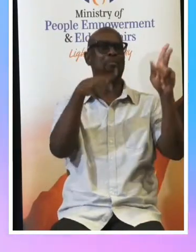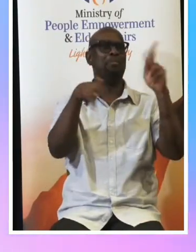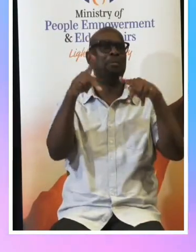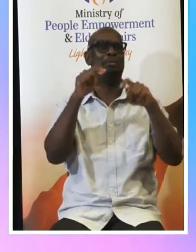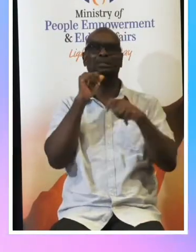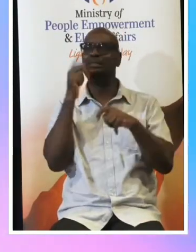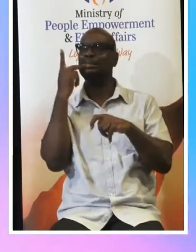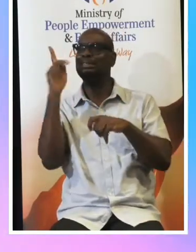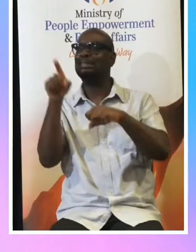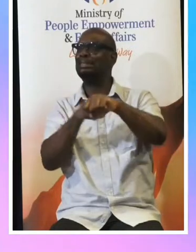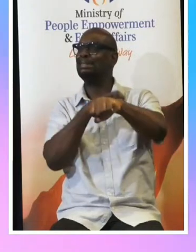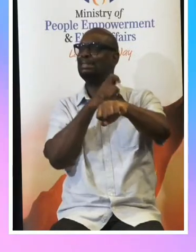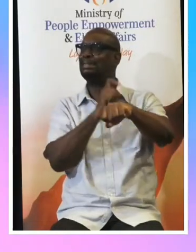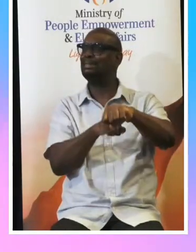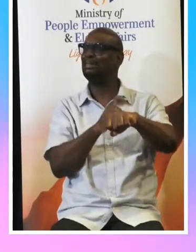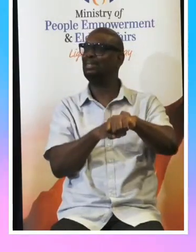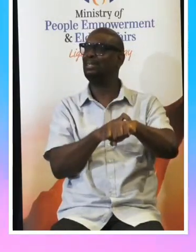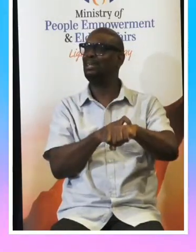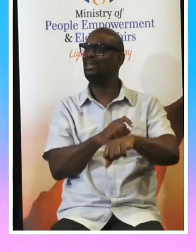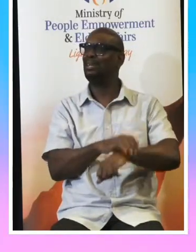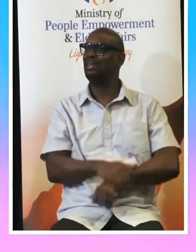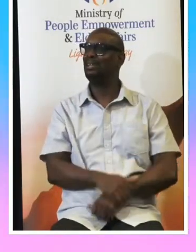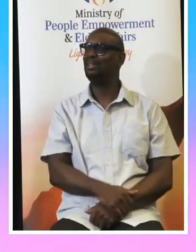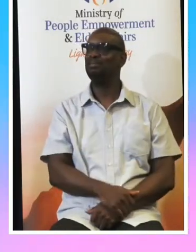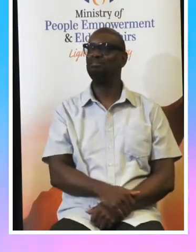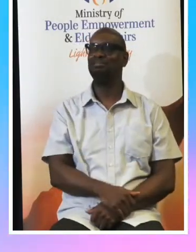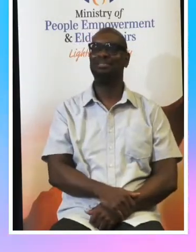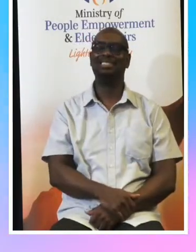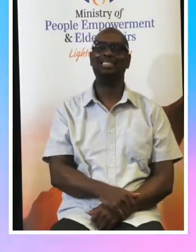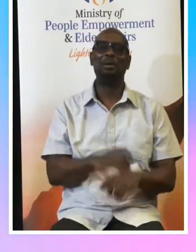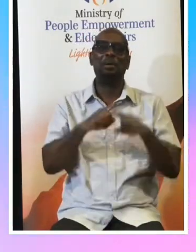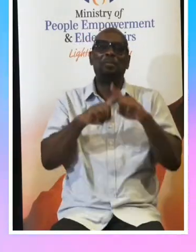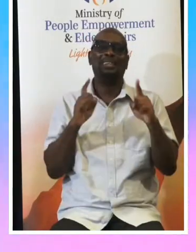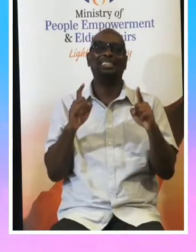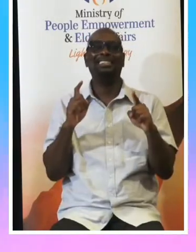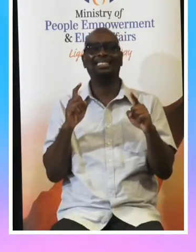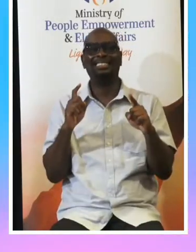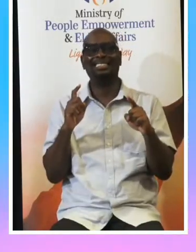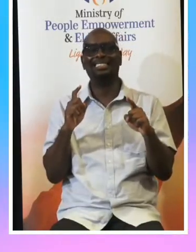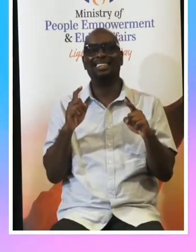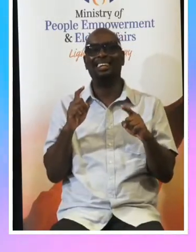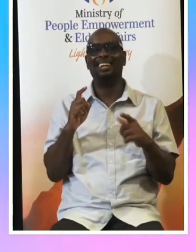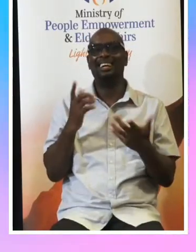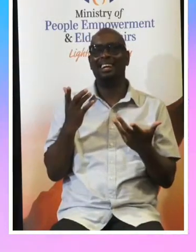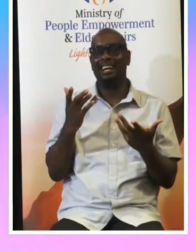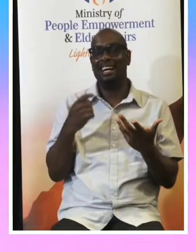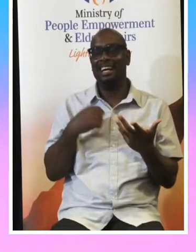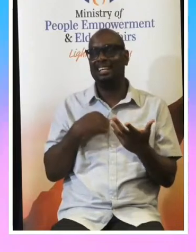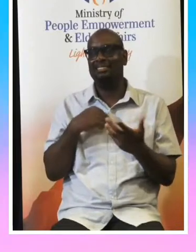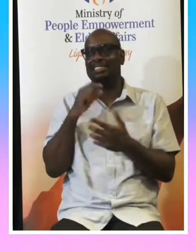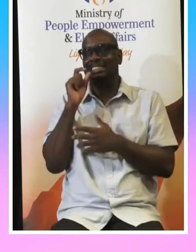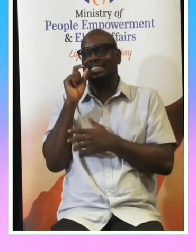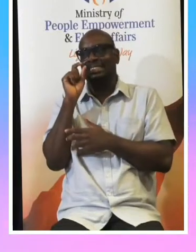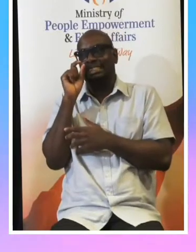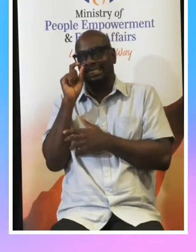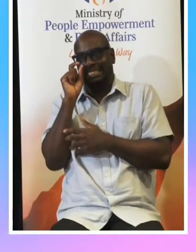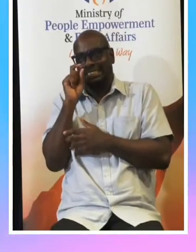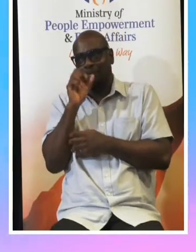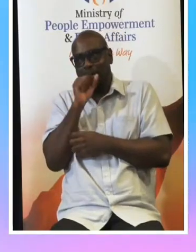you. Let me level with you that I have a little bit of a sinus cough, so we're going to get through this